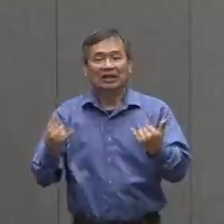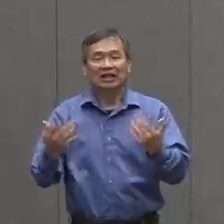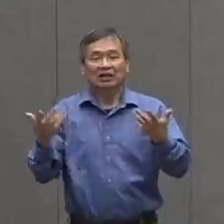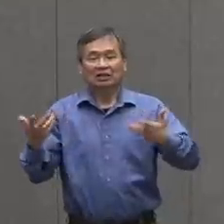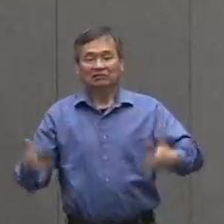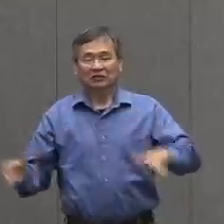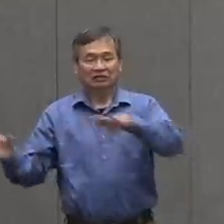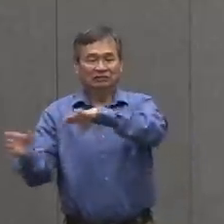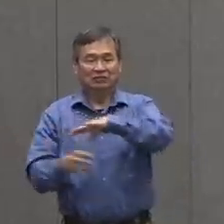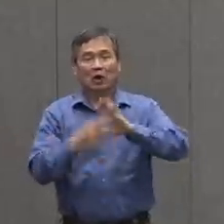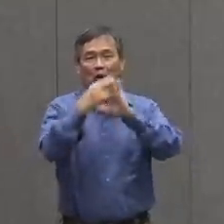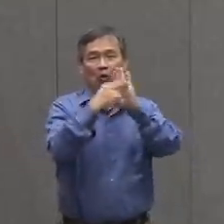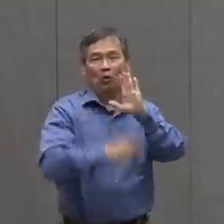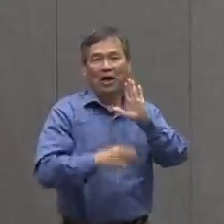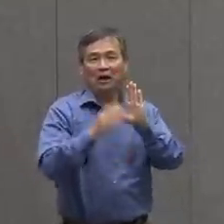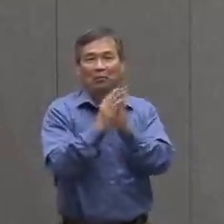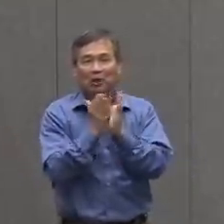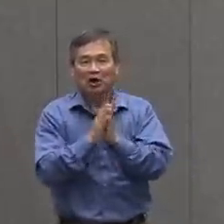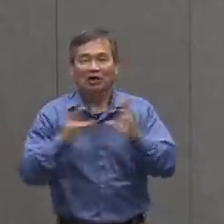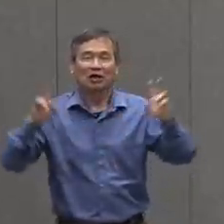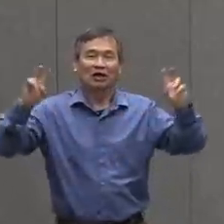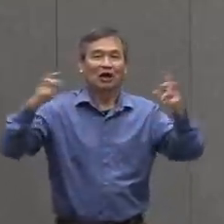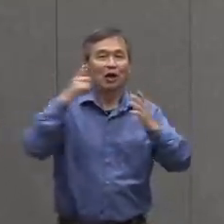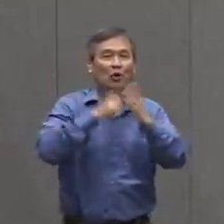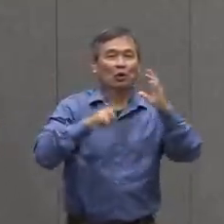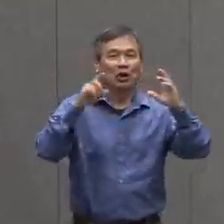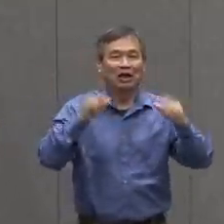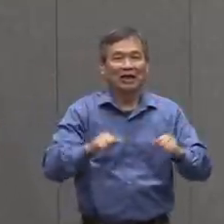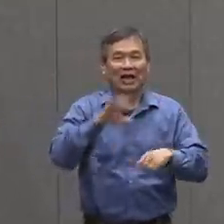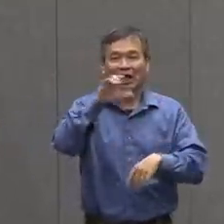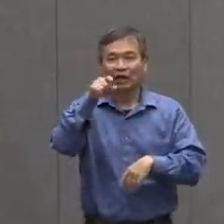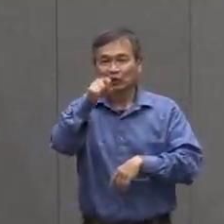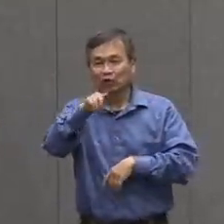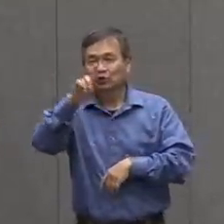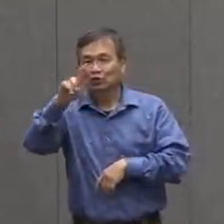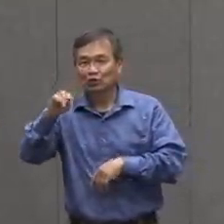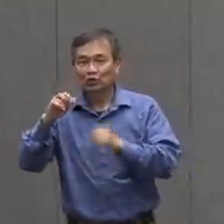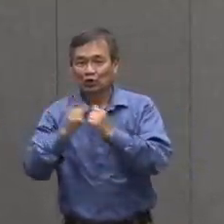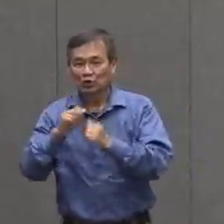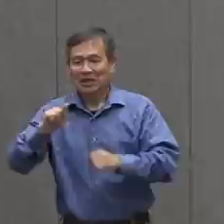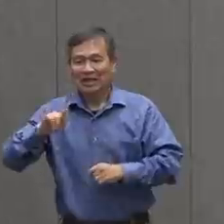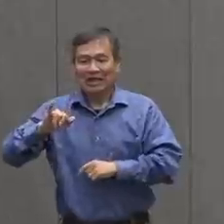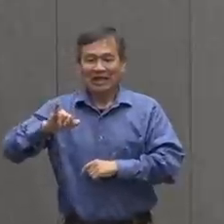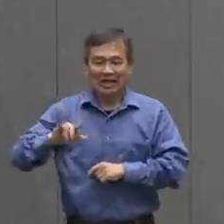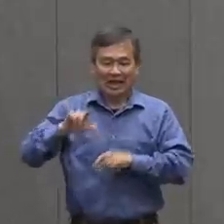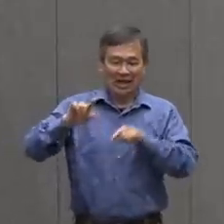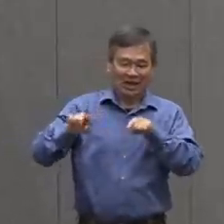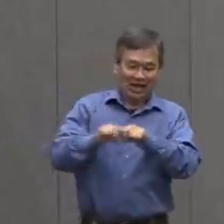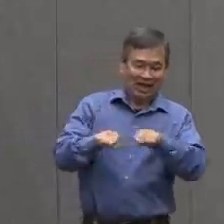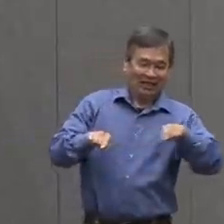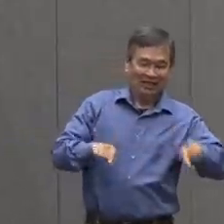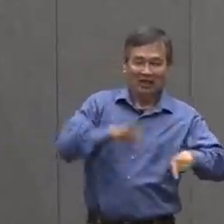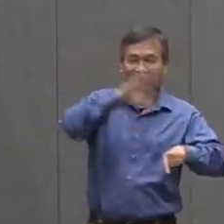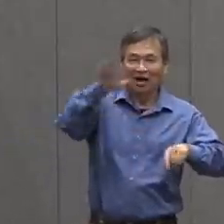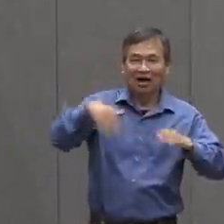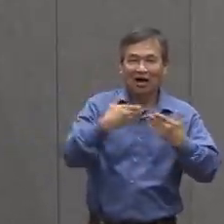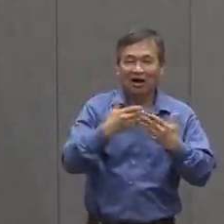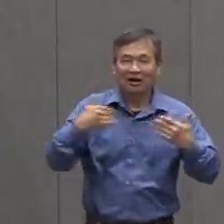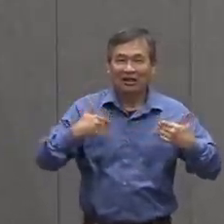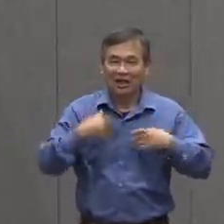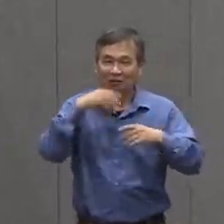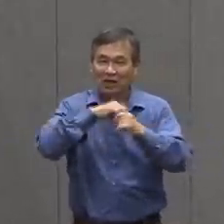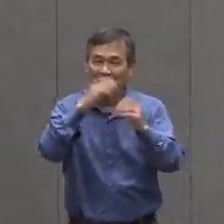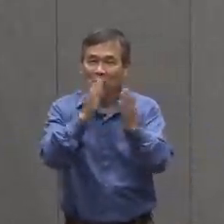book, What Can You Do with a Tail Like This? All of the animals in this book were different